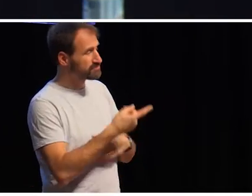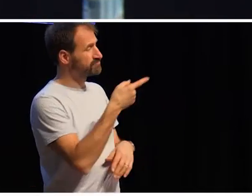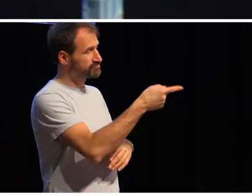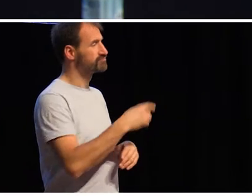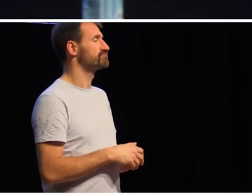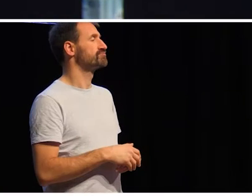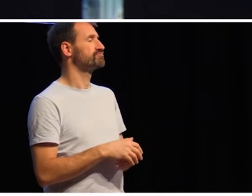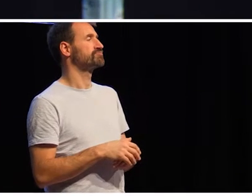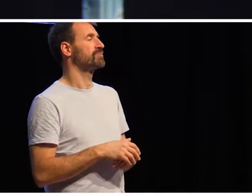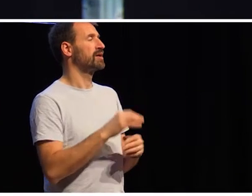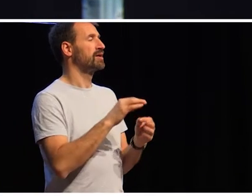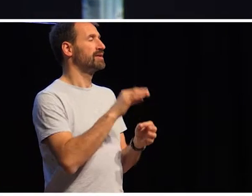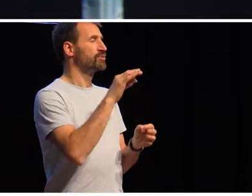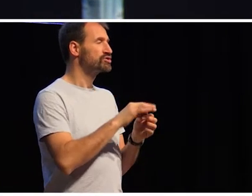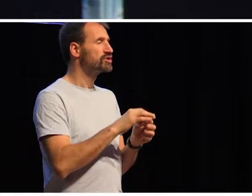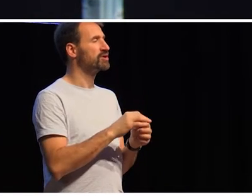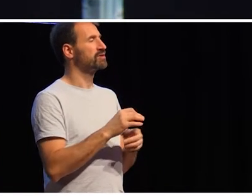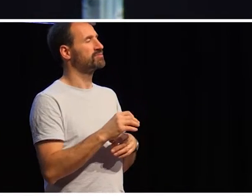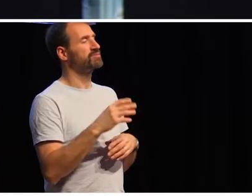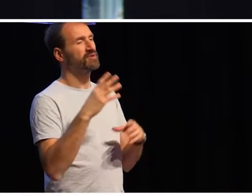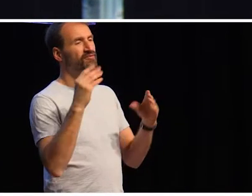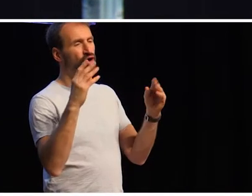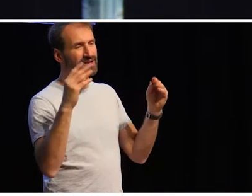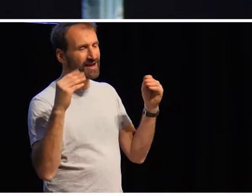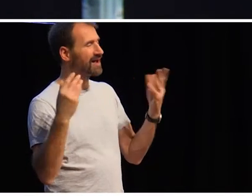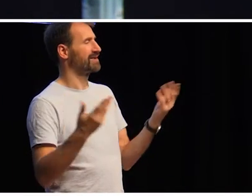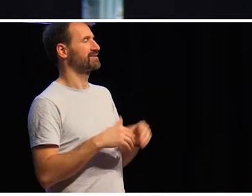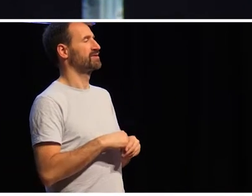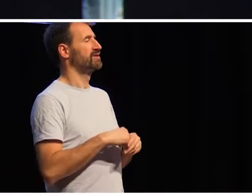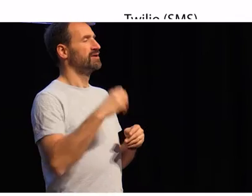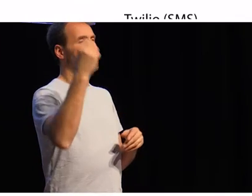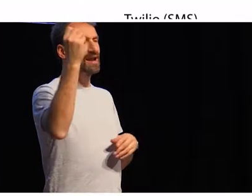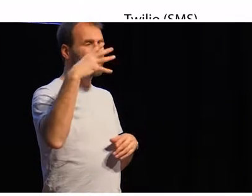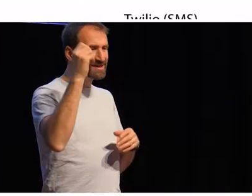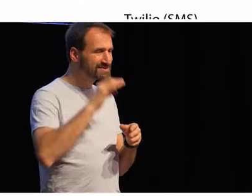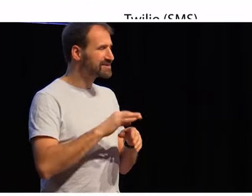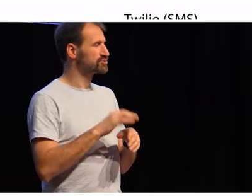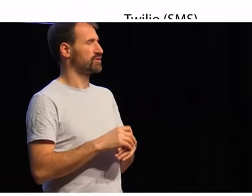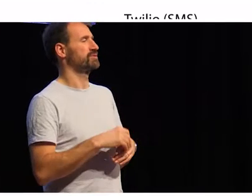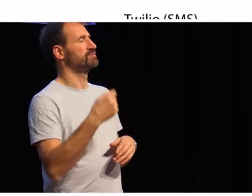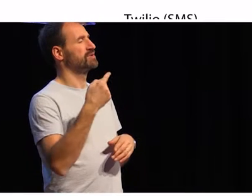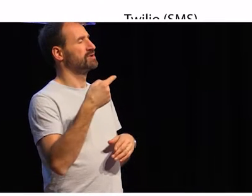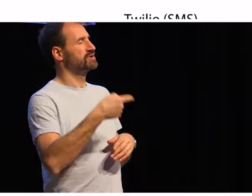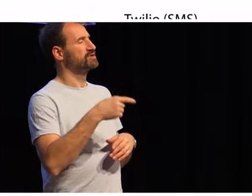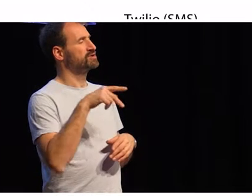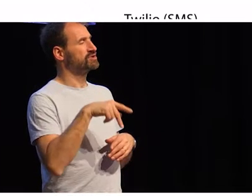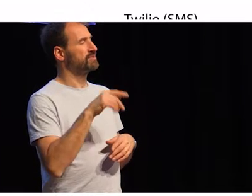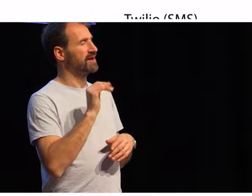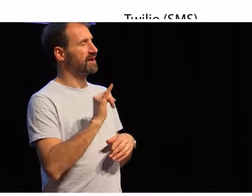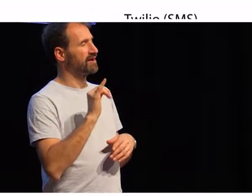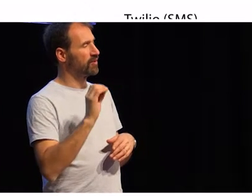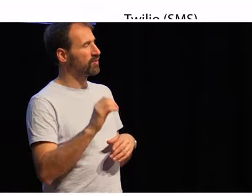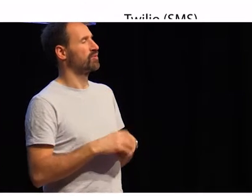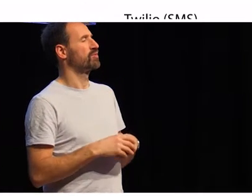humidity, and light sensors, GPIOs, LEDs, triggers and switches, dials,